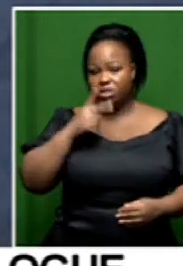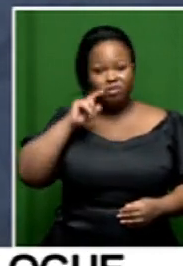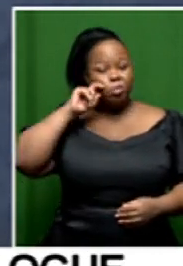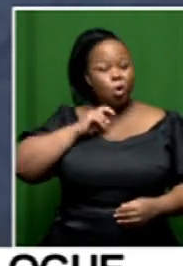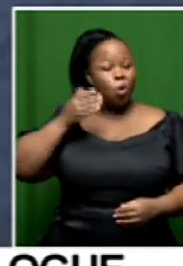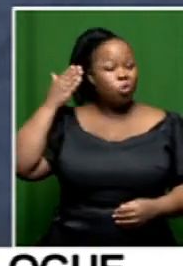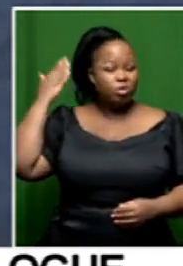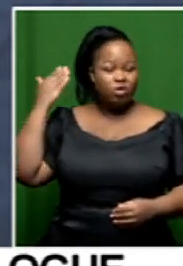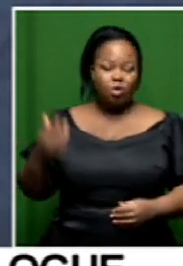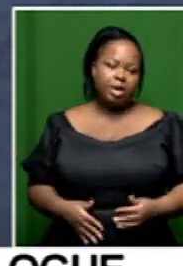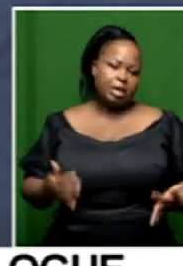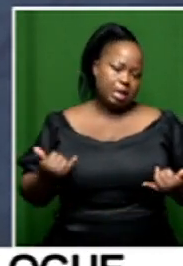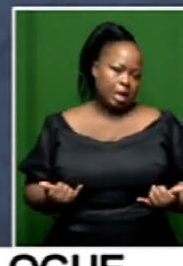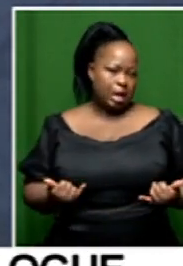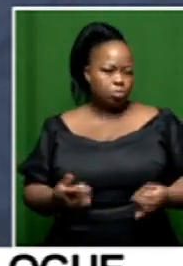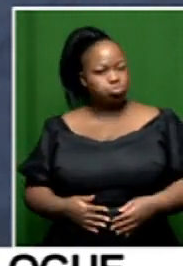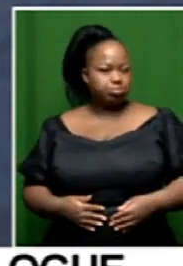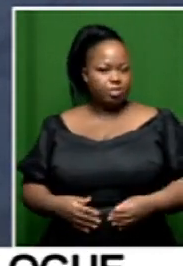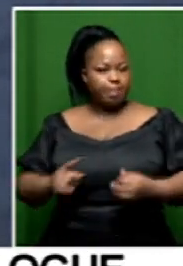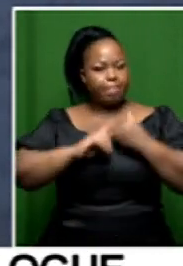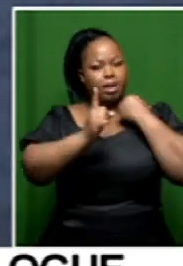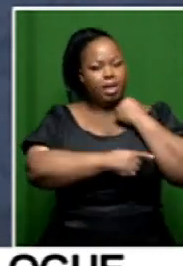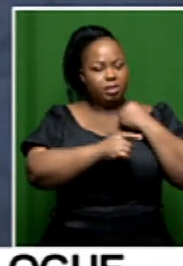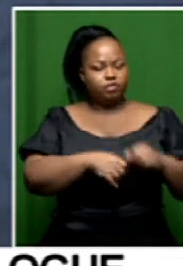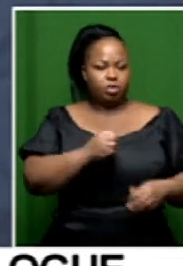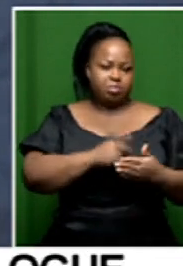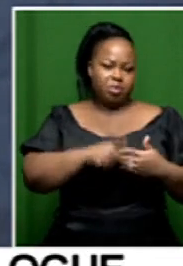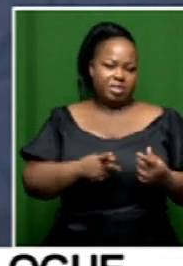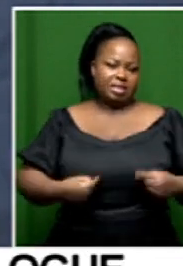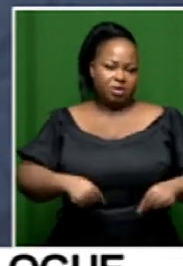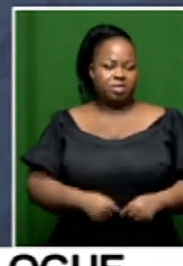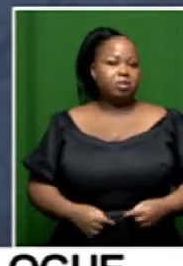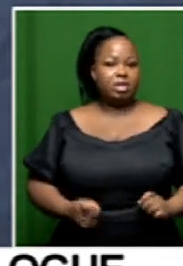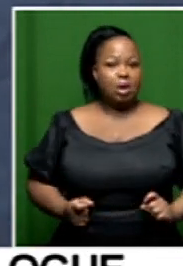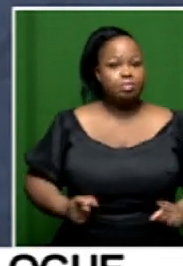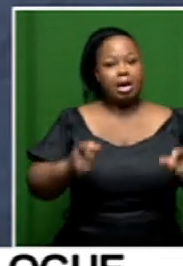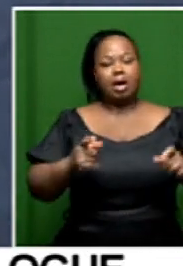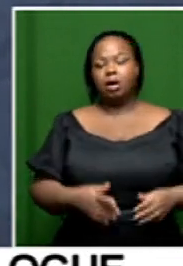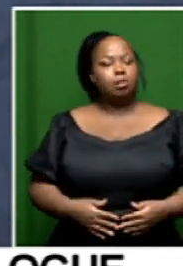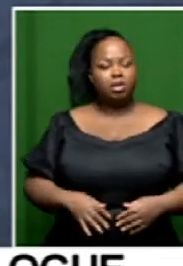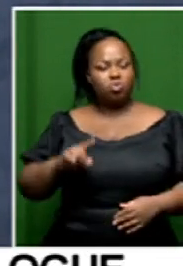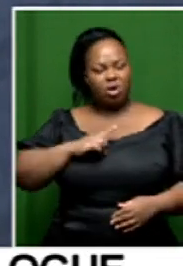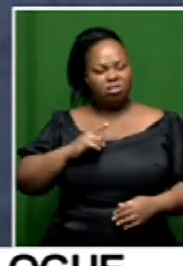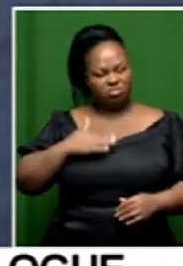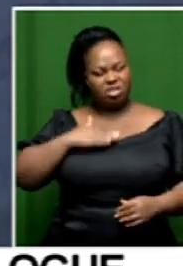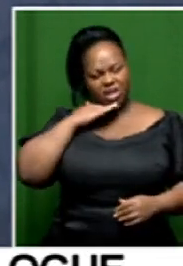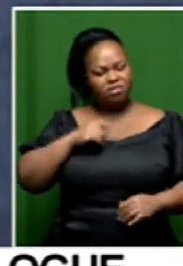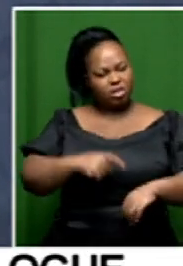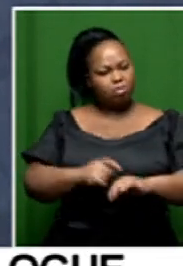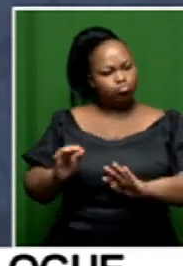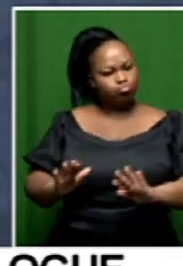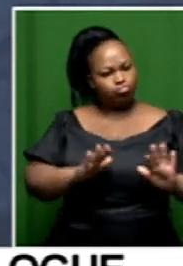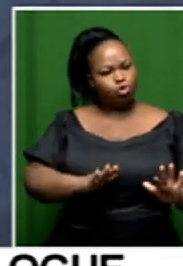from, we're just in but one last mile of the project. So there isn't a rush here. There has been sufficient time to develop